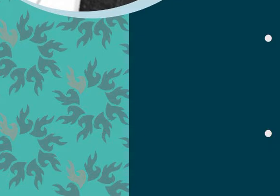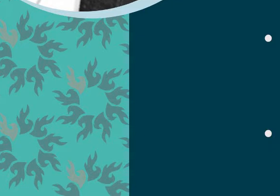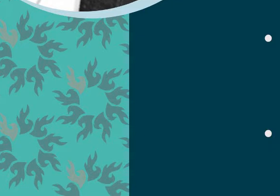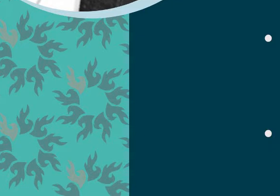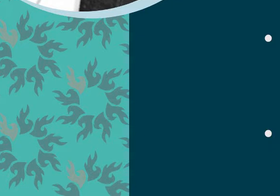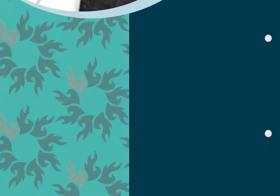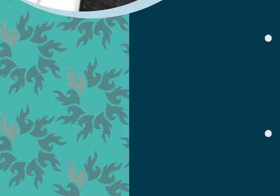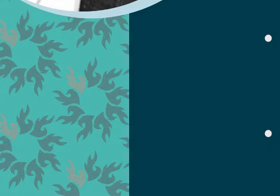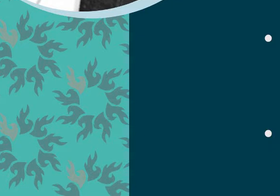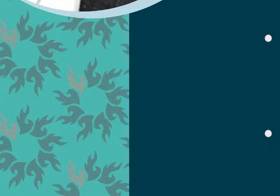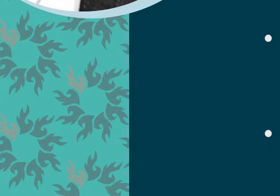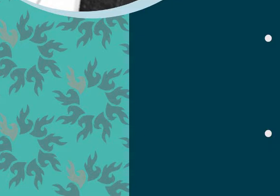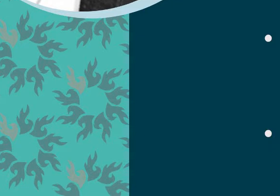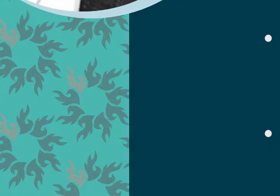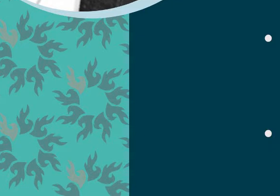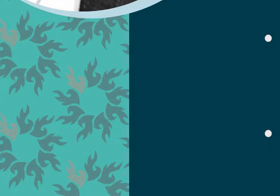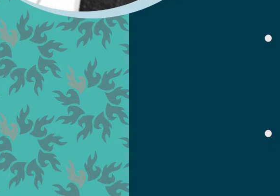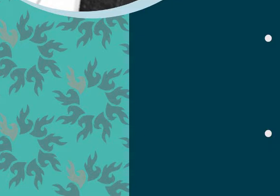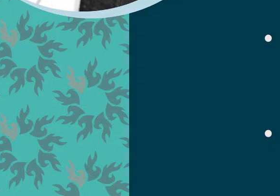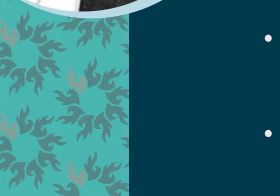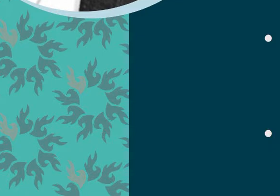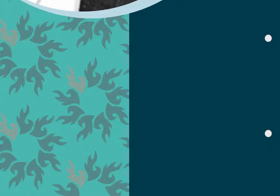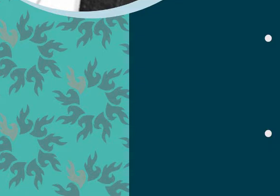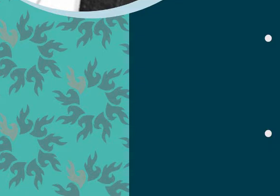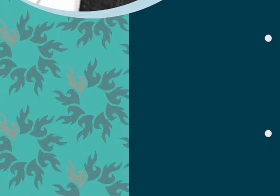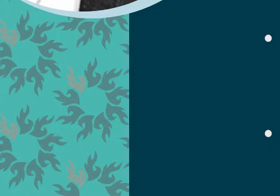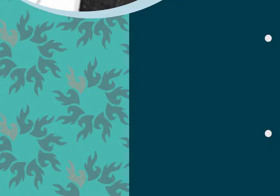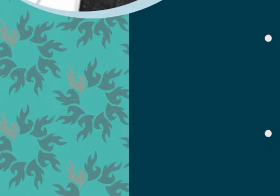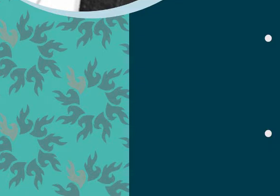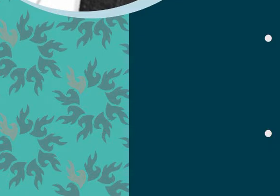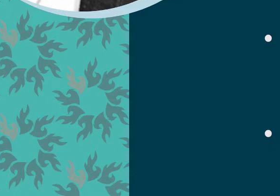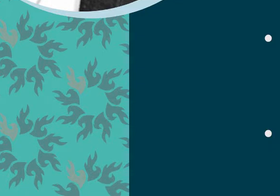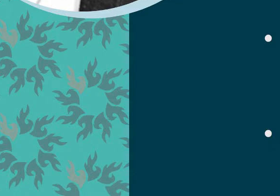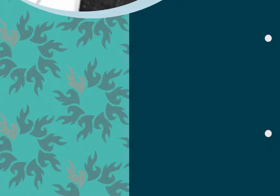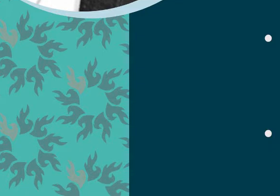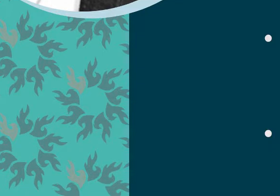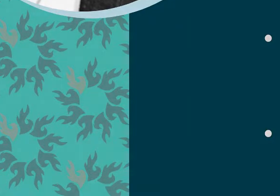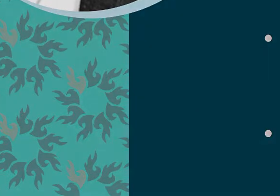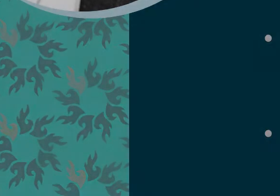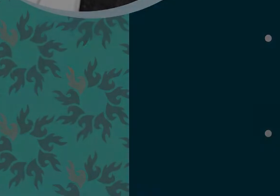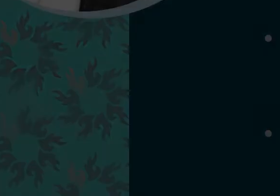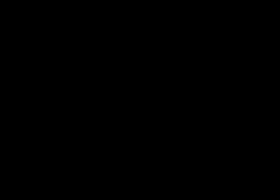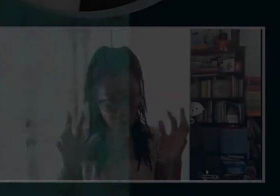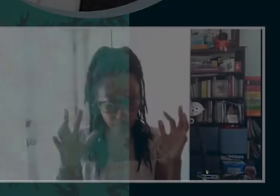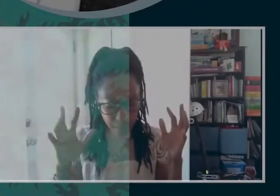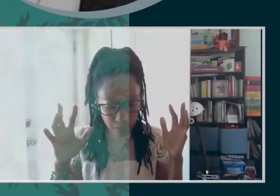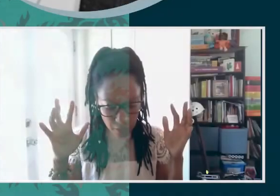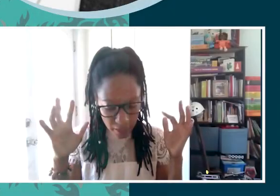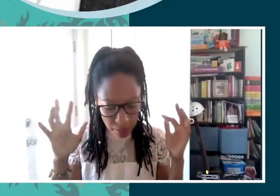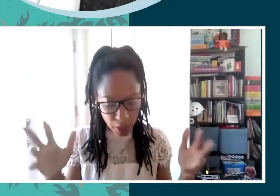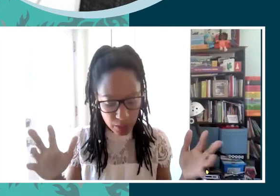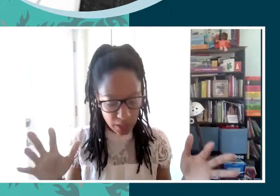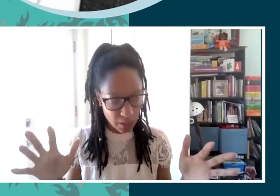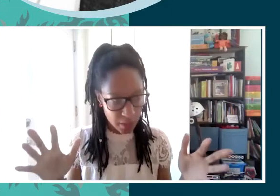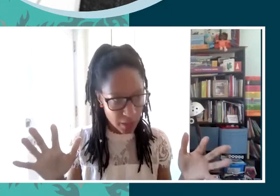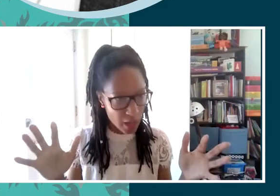staff and board, and leadership became more distributed. Welcome, Ben. I really want to talk about this because I remember this